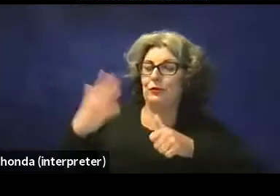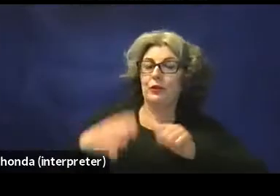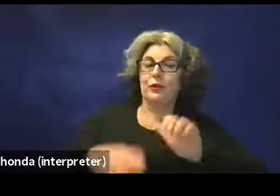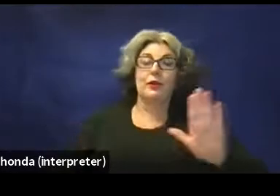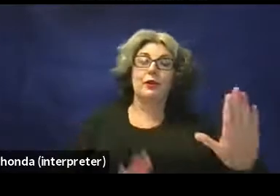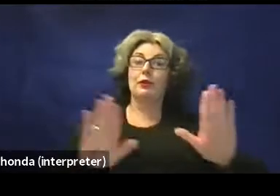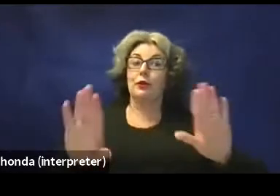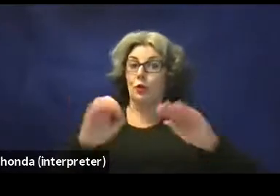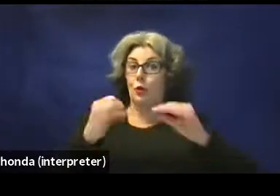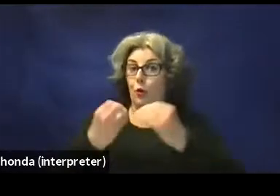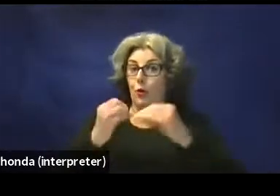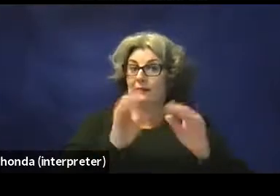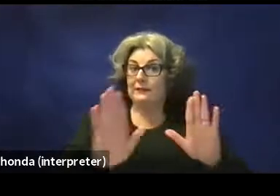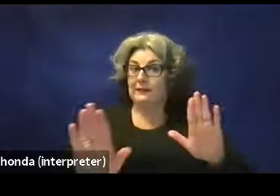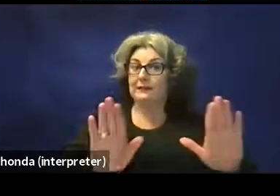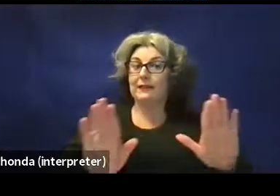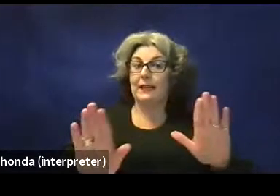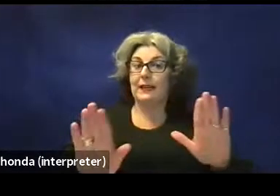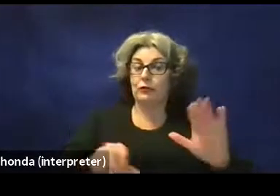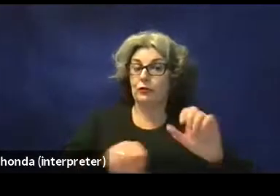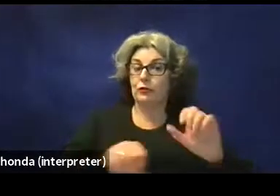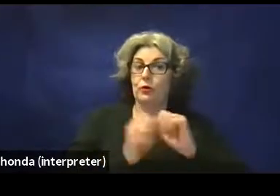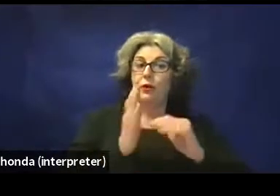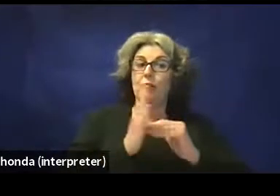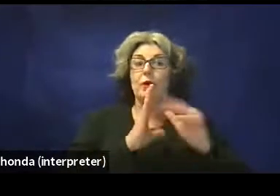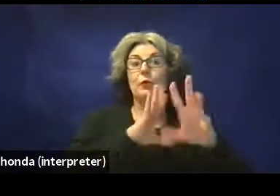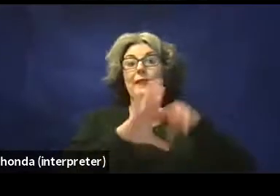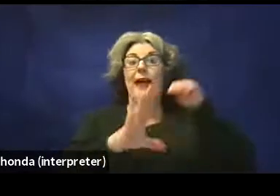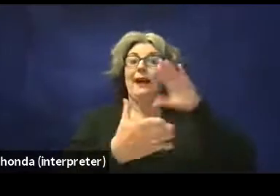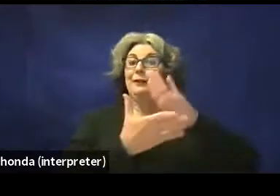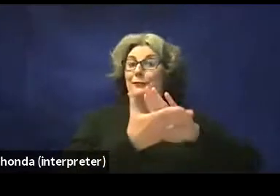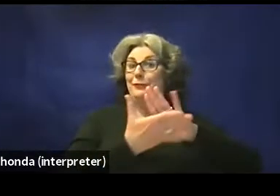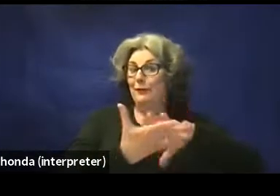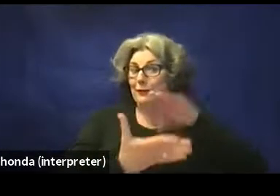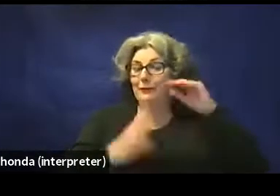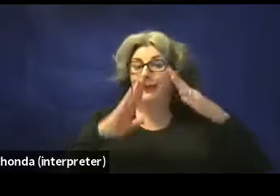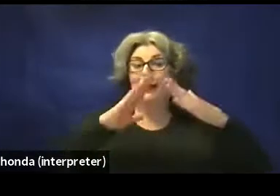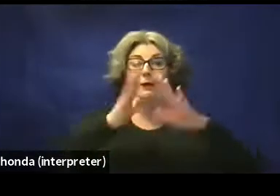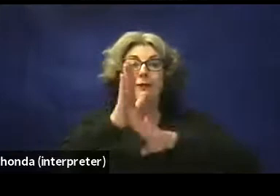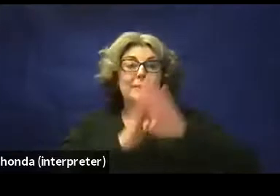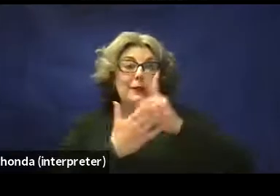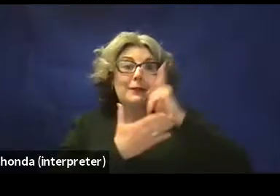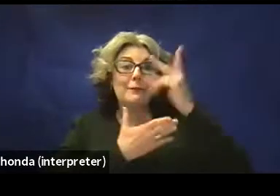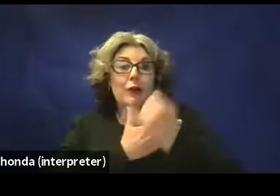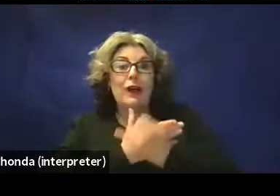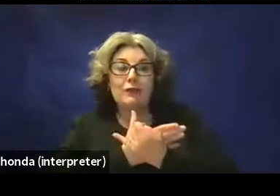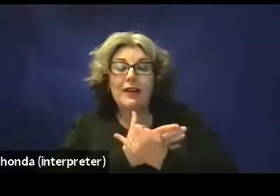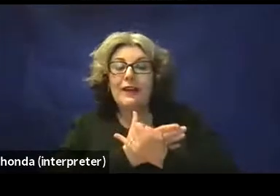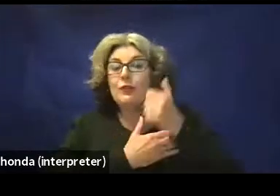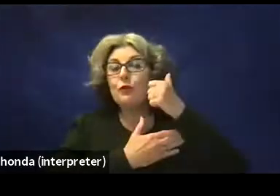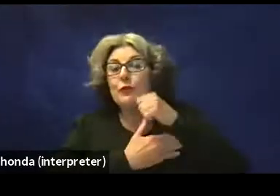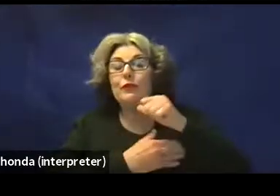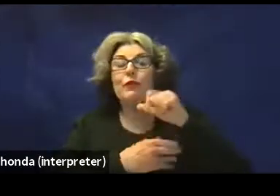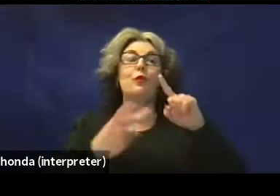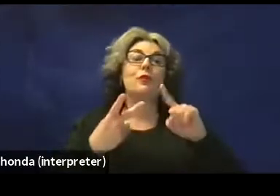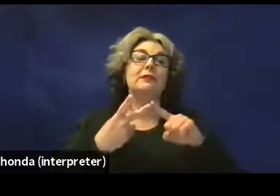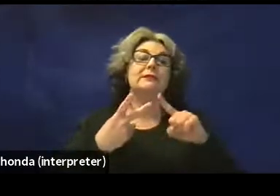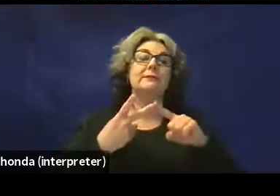Angela's organizations work a lot on like out of school learning, like community building projects with girls